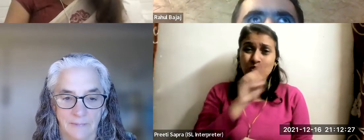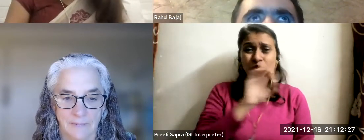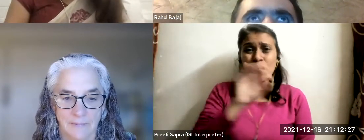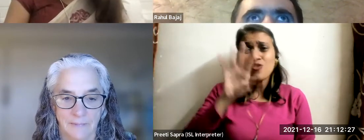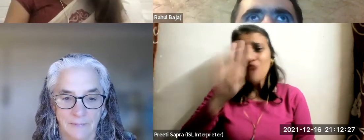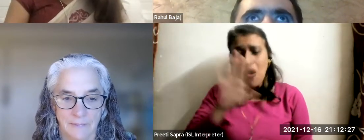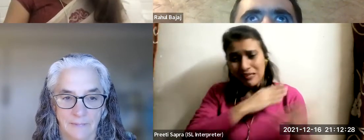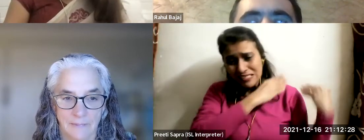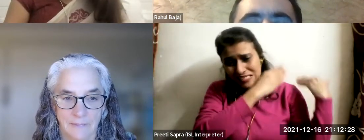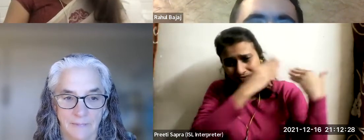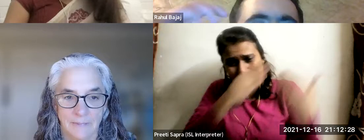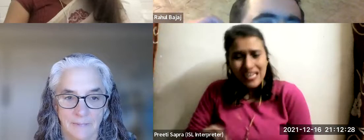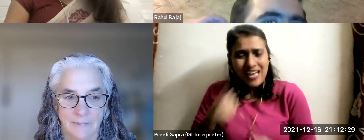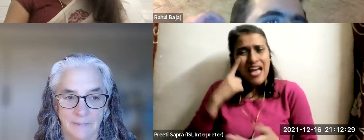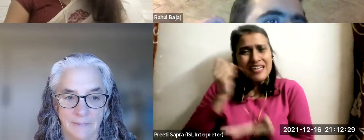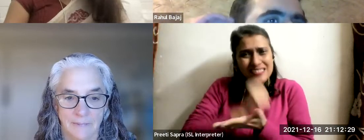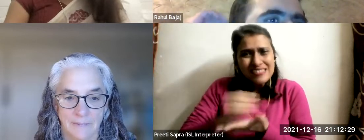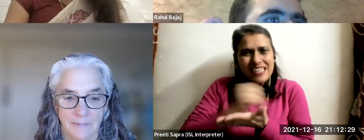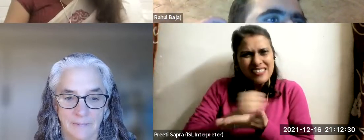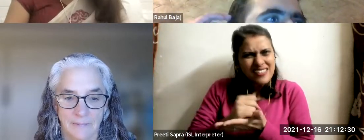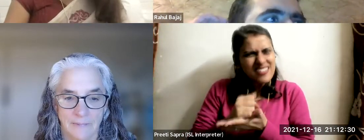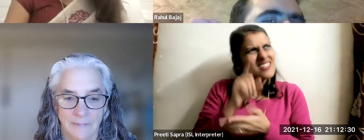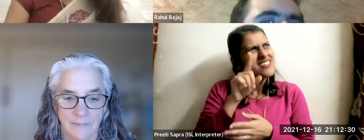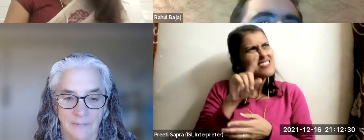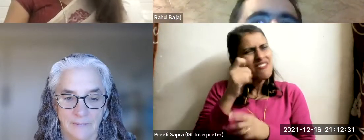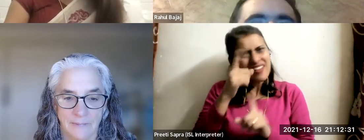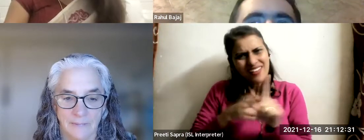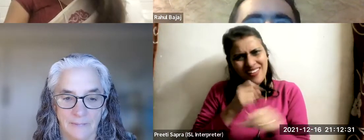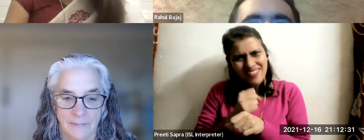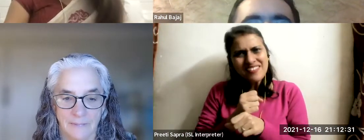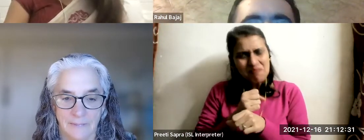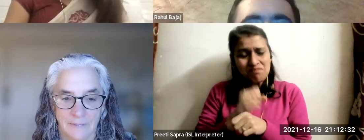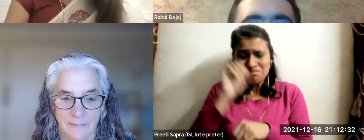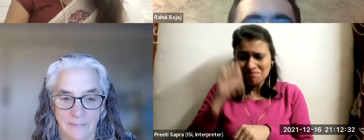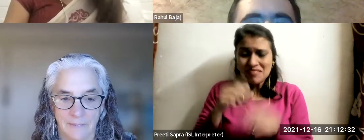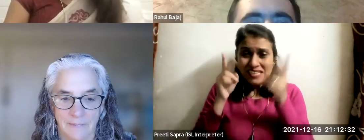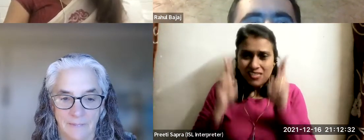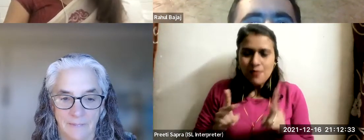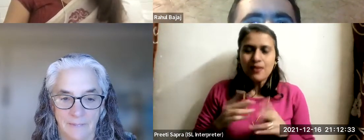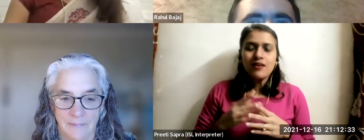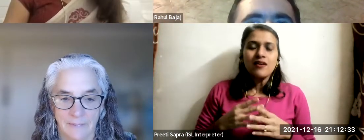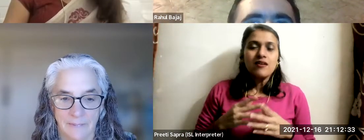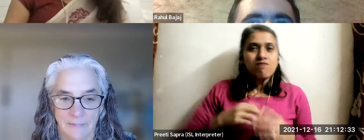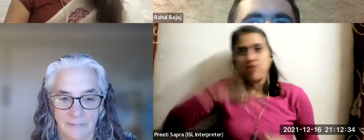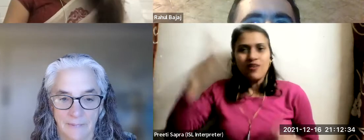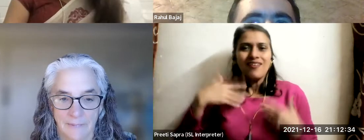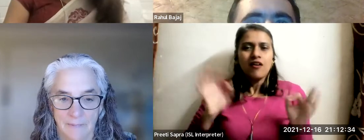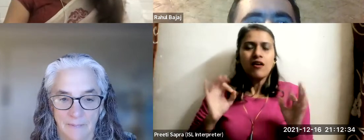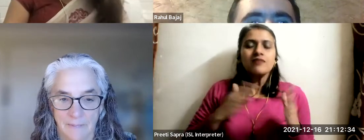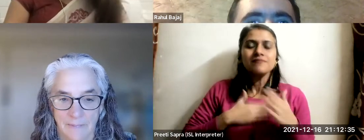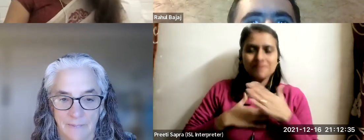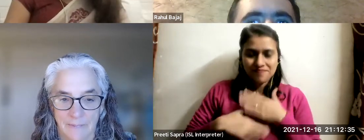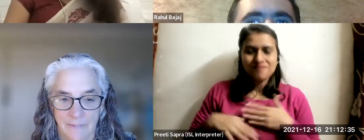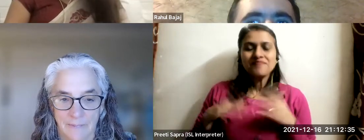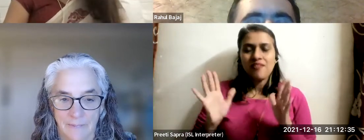2004, right? It's been 16 years, 17 years, and I'm yet patient, right? And I'm yet standing